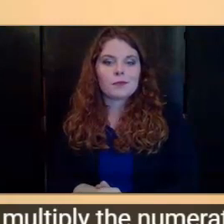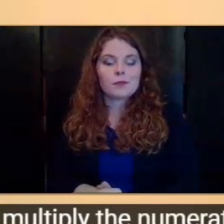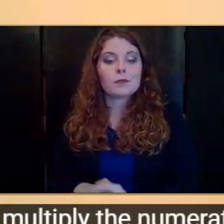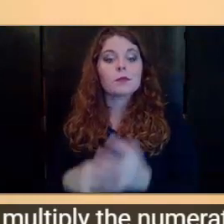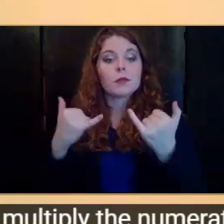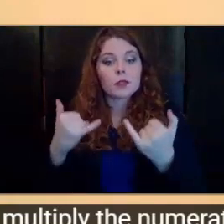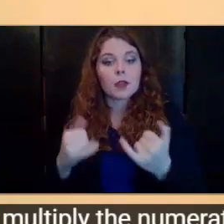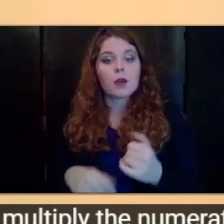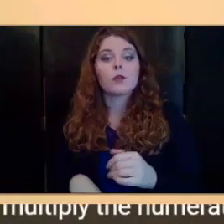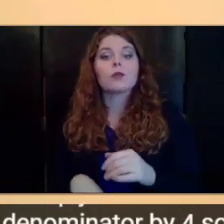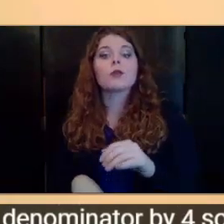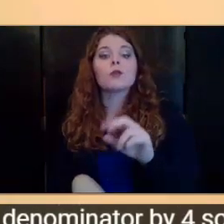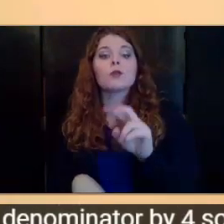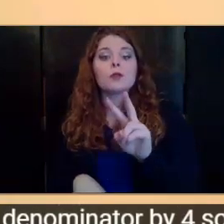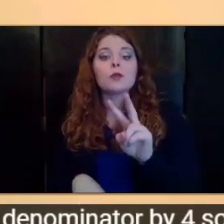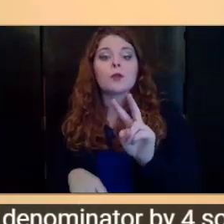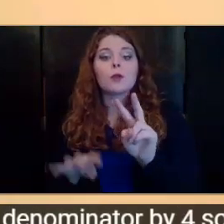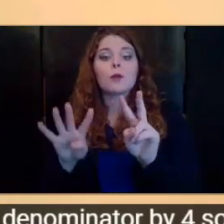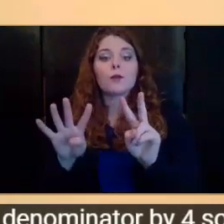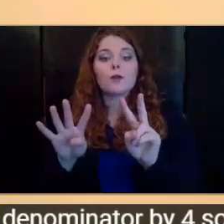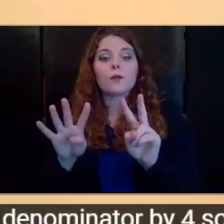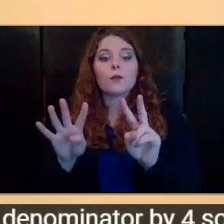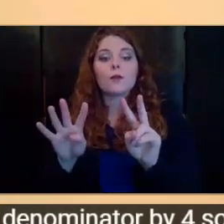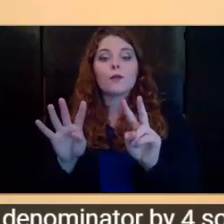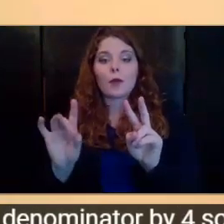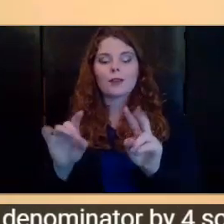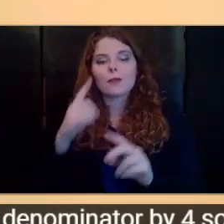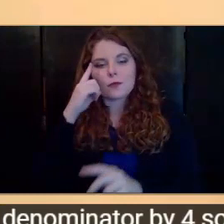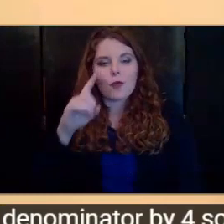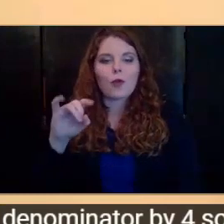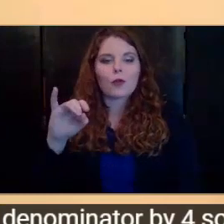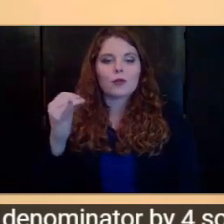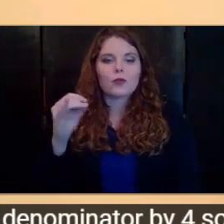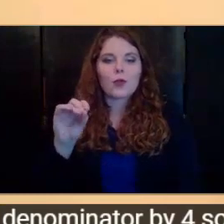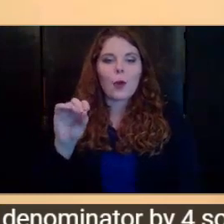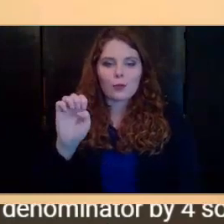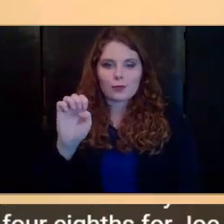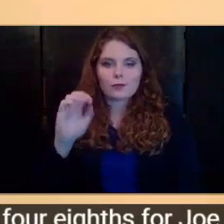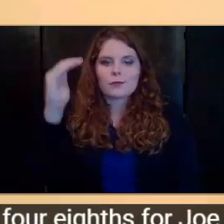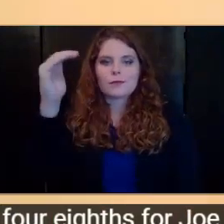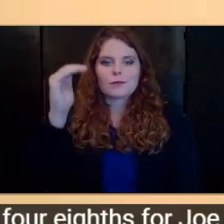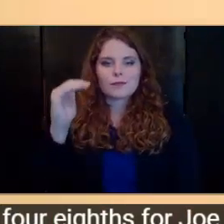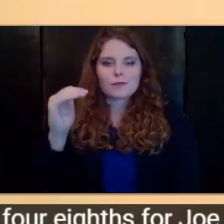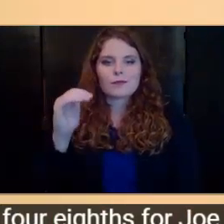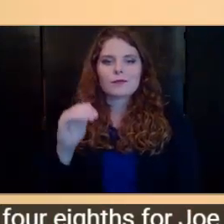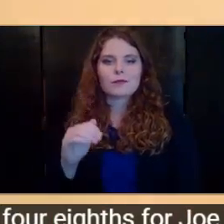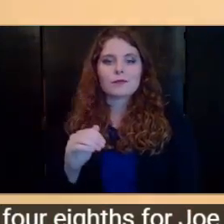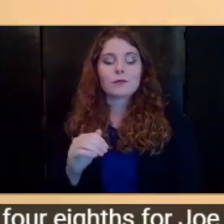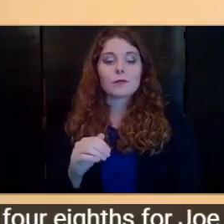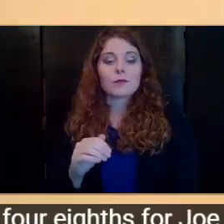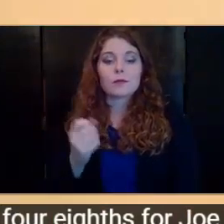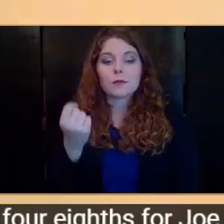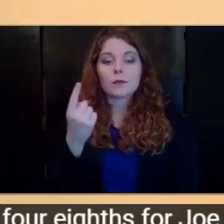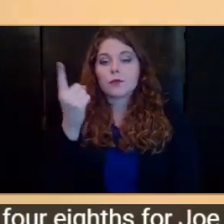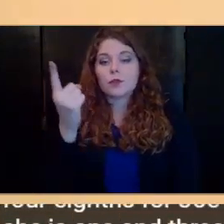So now I have 2 and 4 eighths for Joe. Ariana, she is 1 and